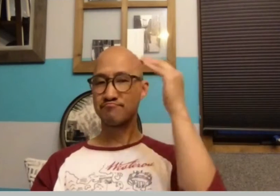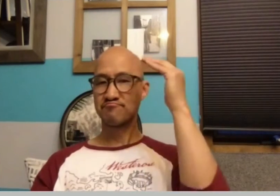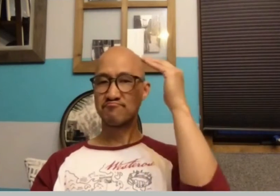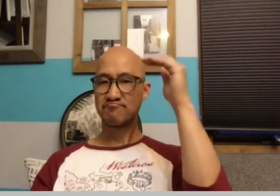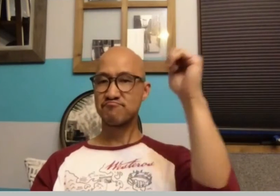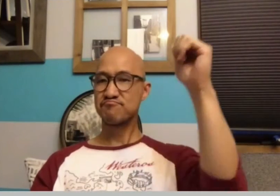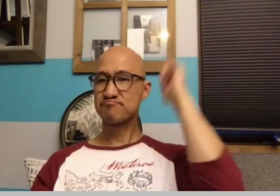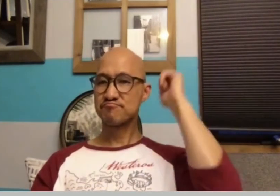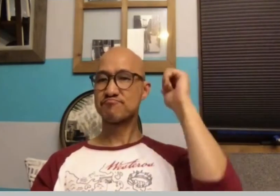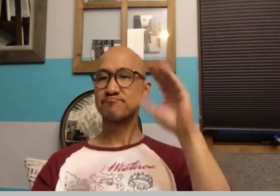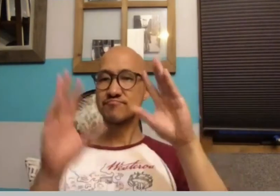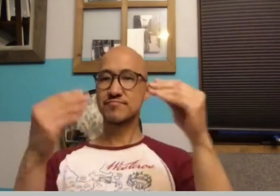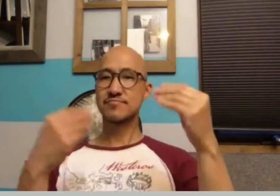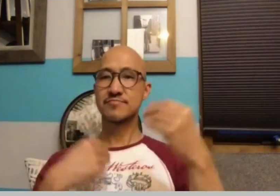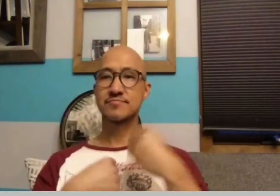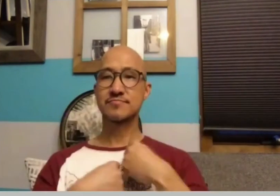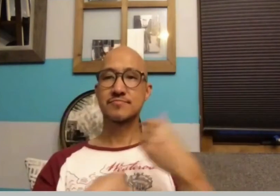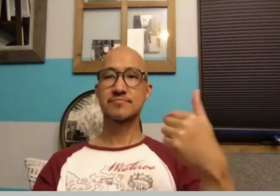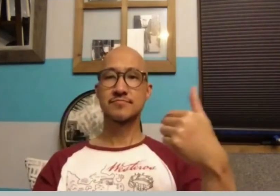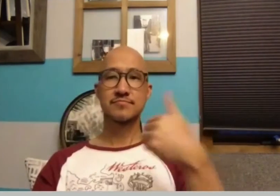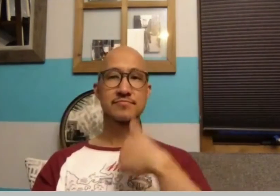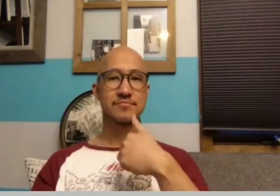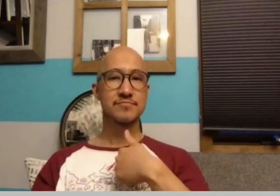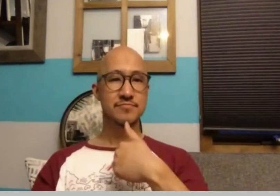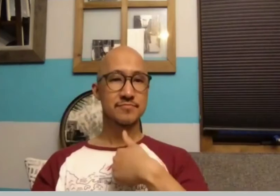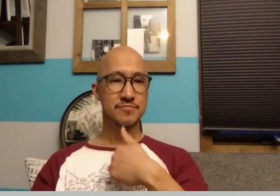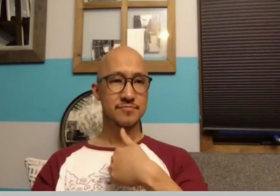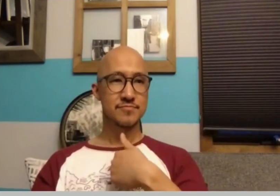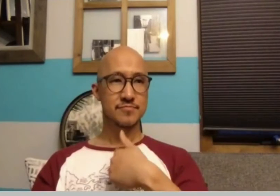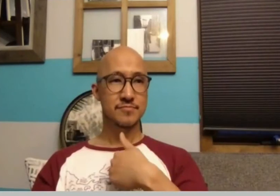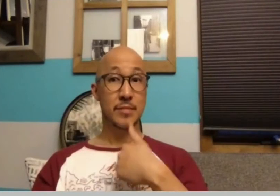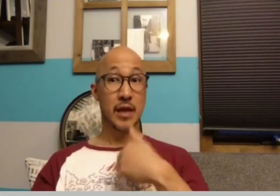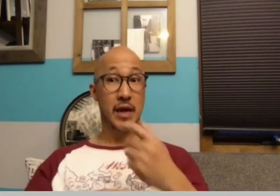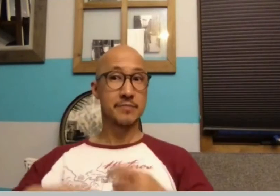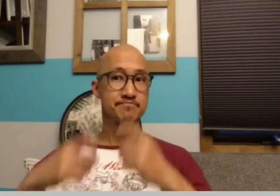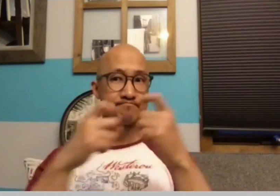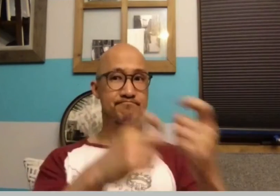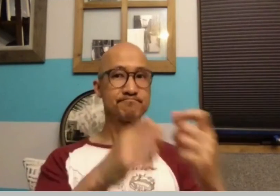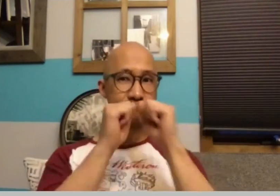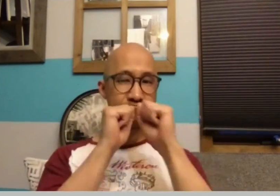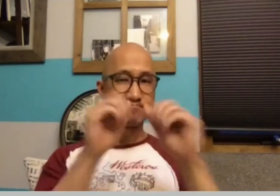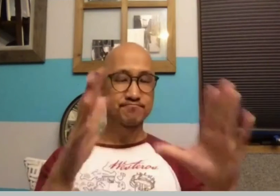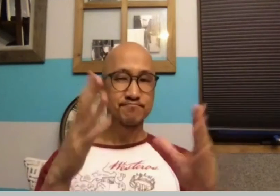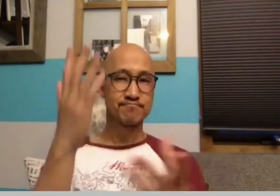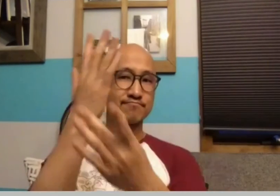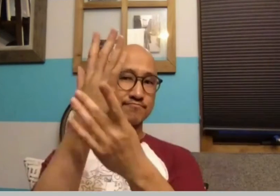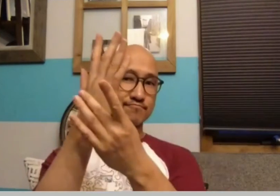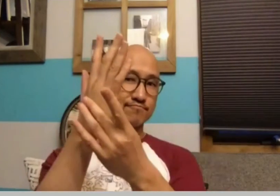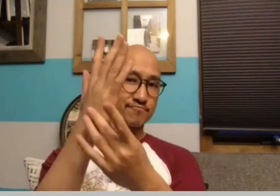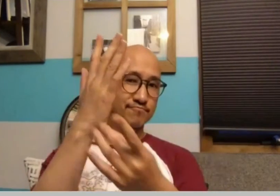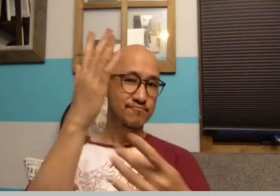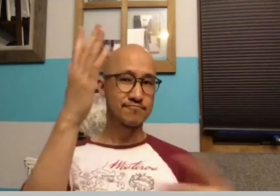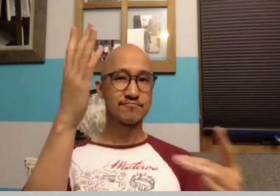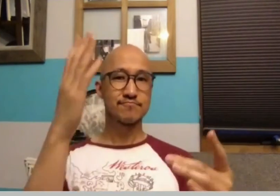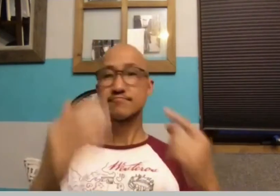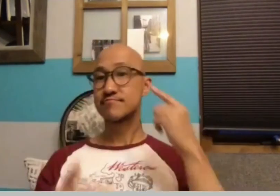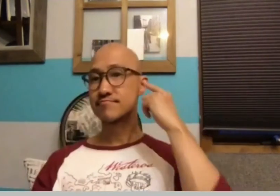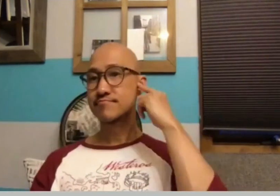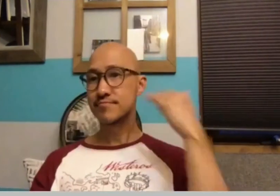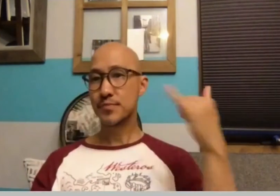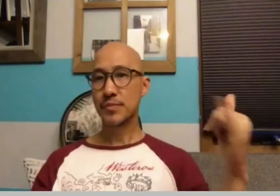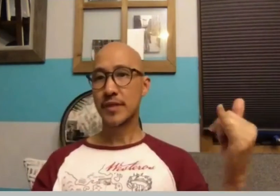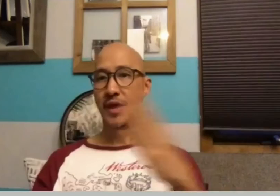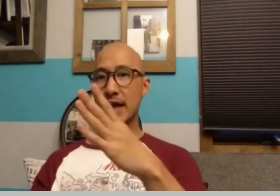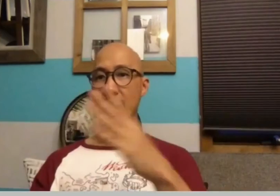Baal. So the Israelites took the blessings given from God himself, the blessings from the promised land that they were in, the blessings